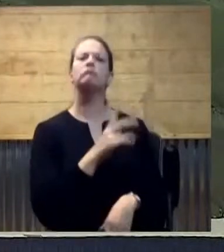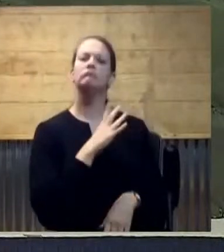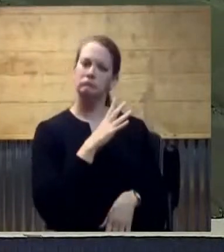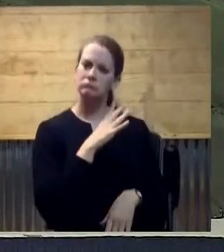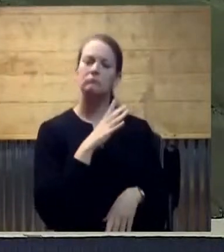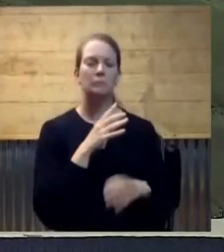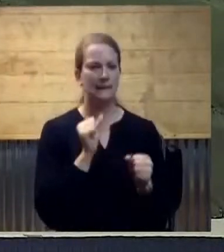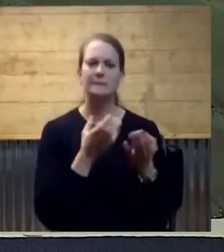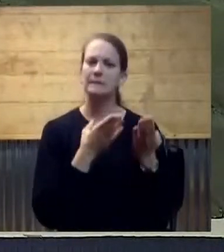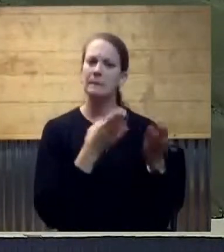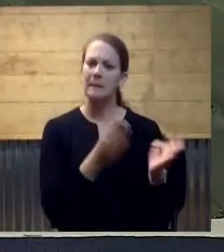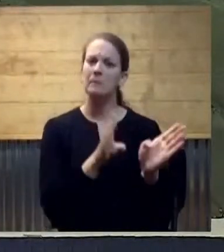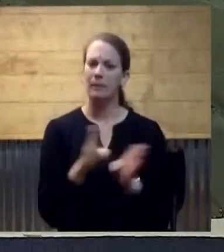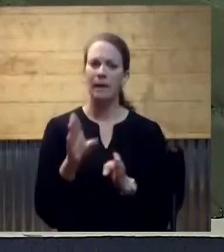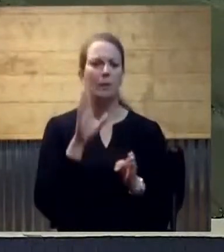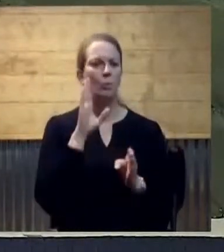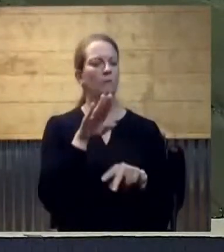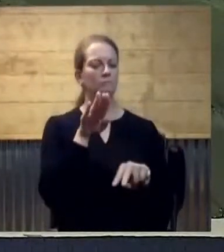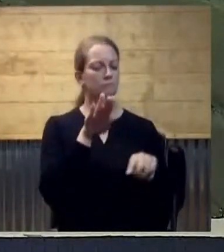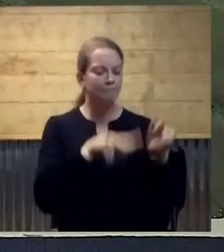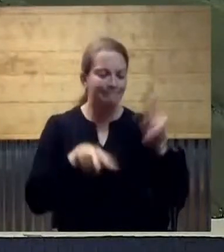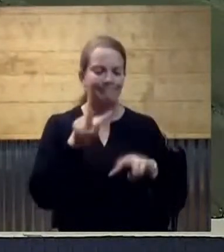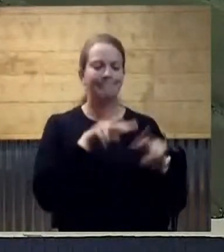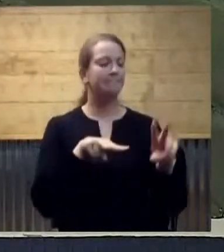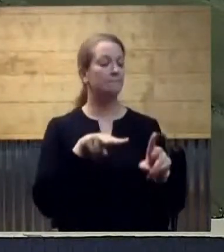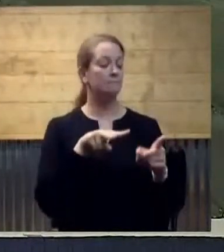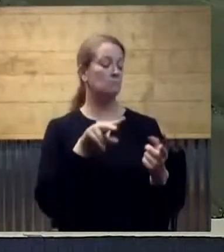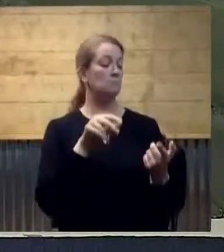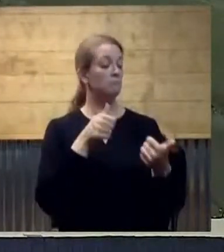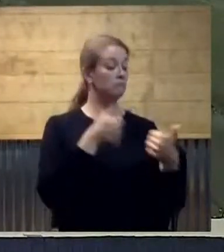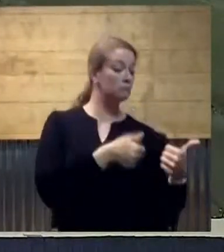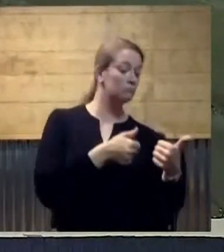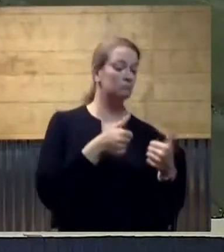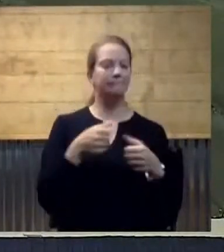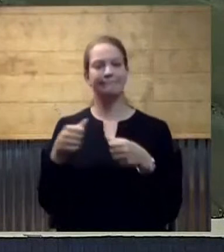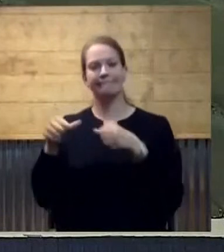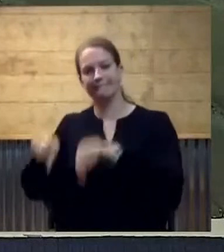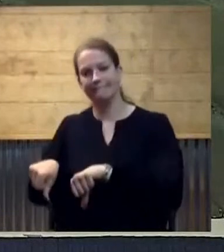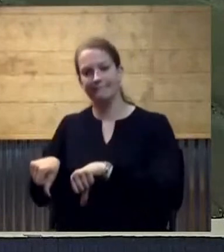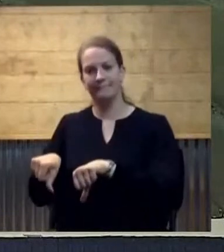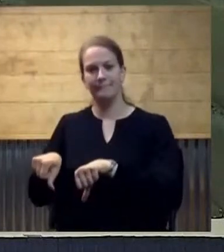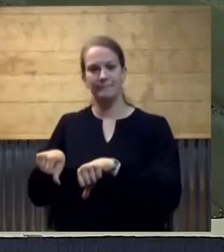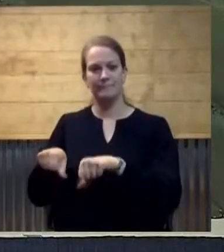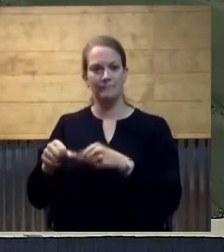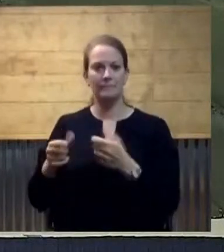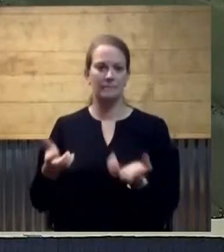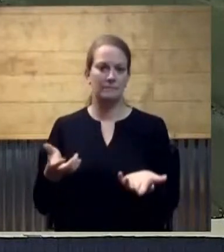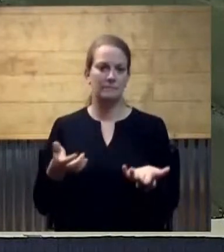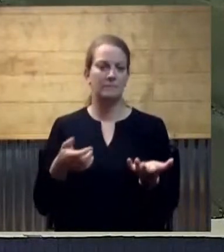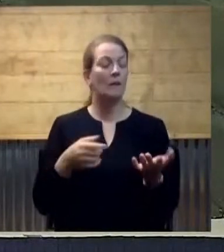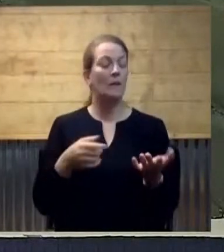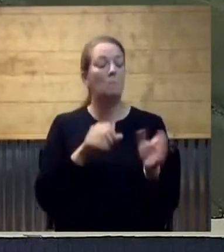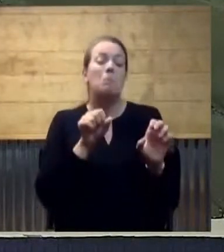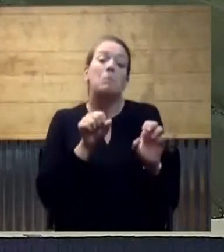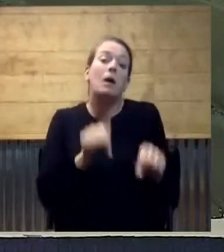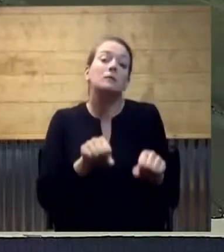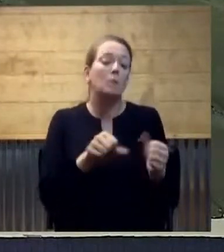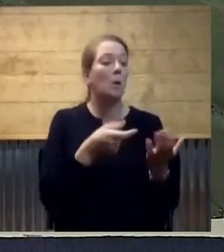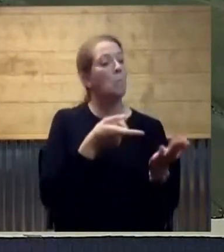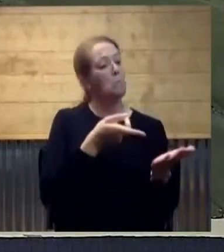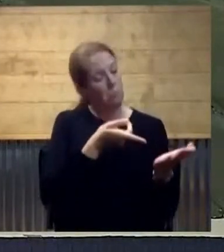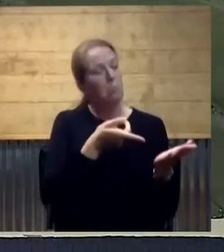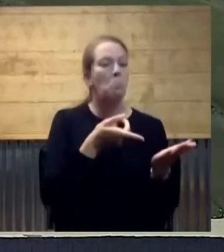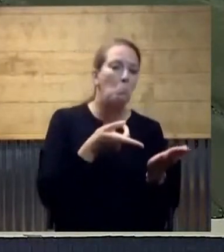reviewed, and then we'll accept or deny the specific plan. or ask for alterations on